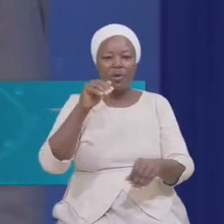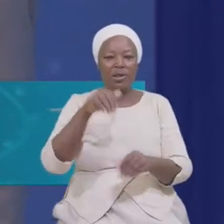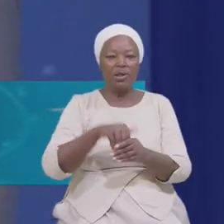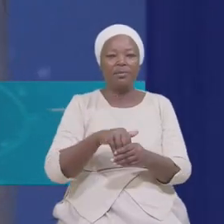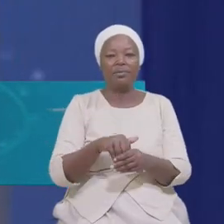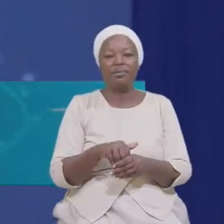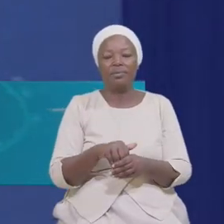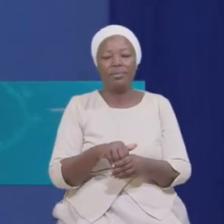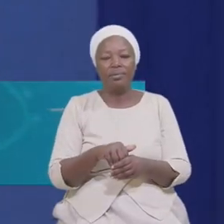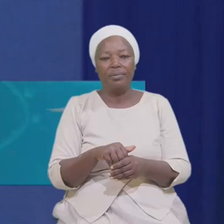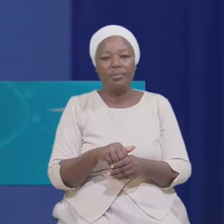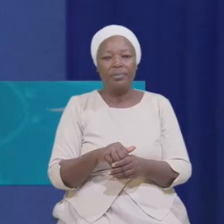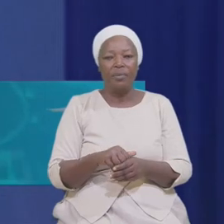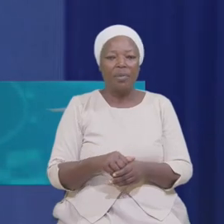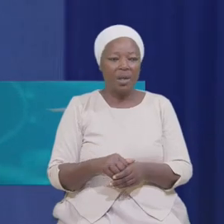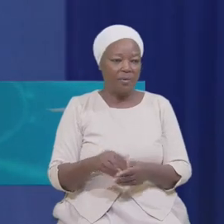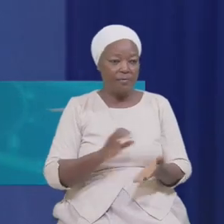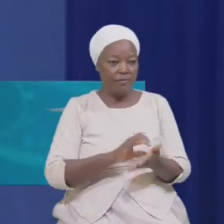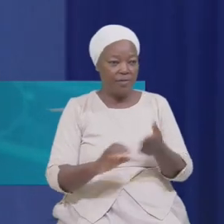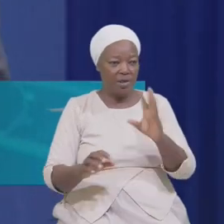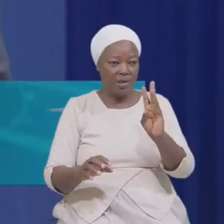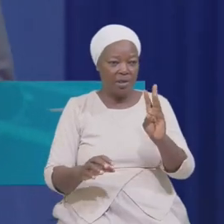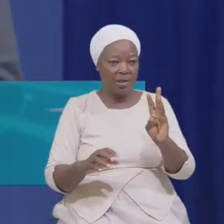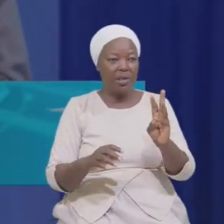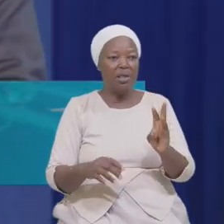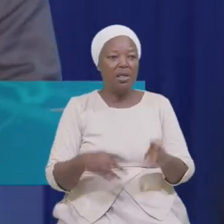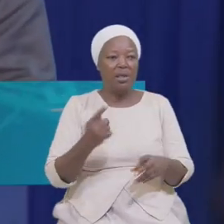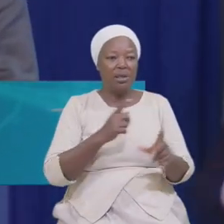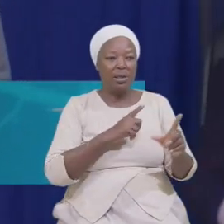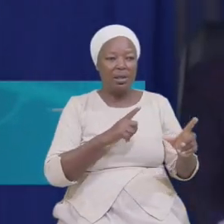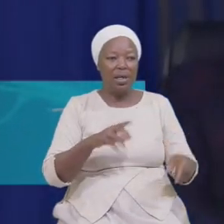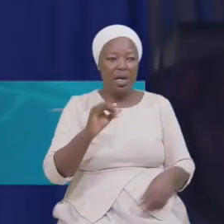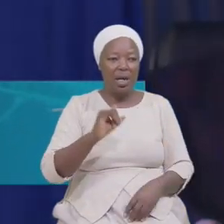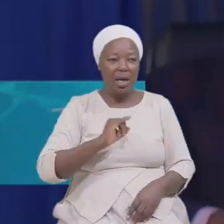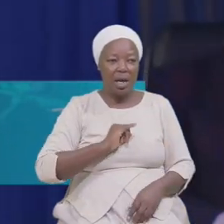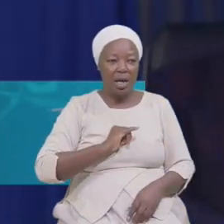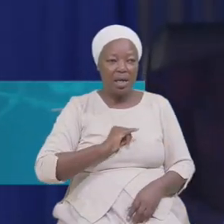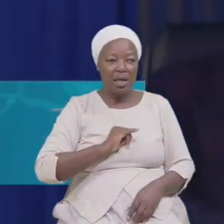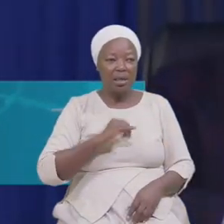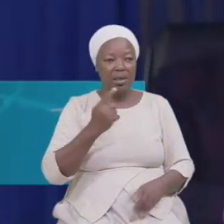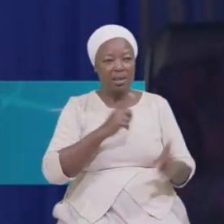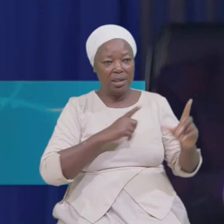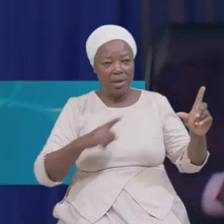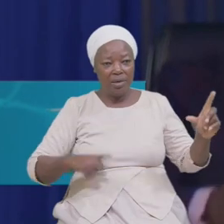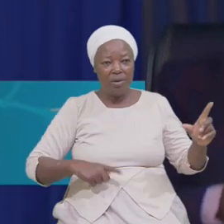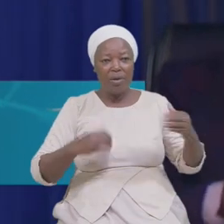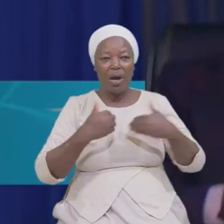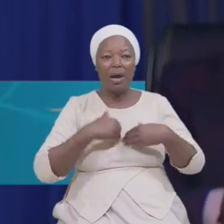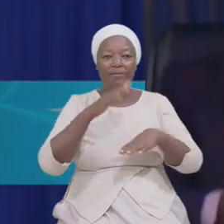6. In verse 6 it says, the Lord have called